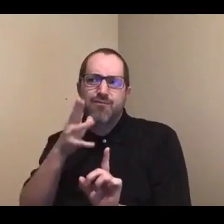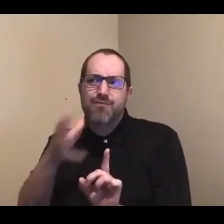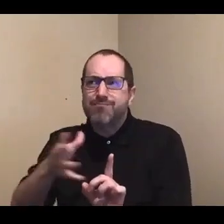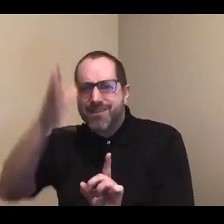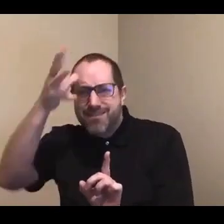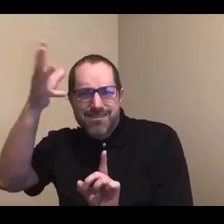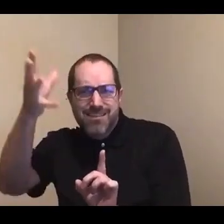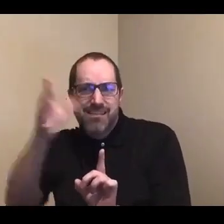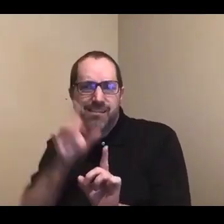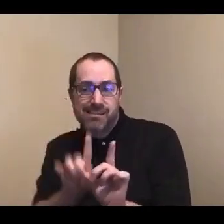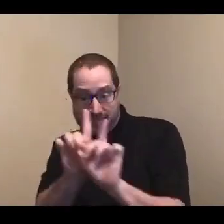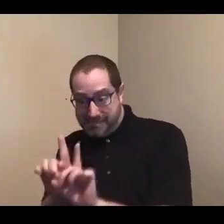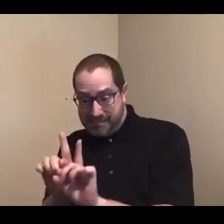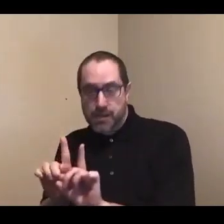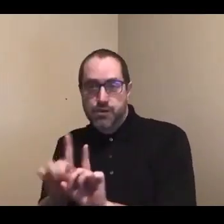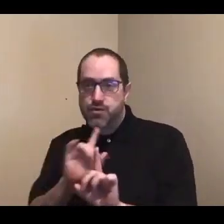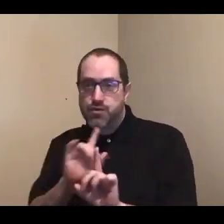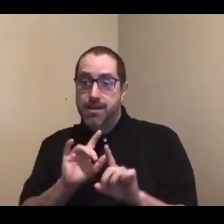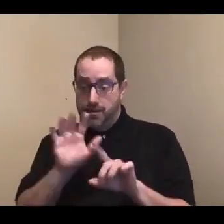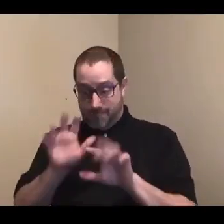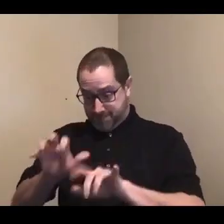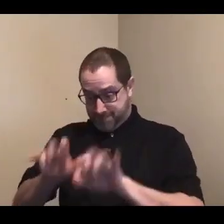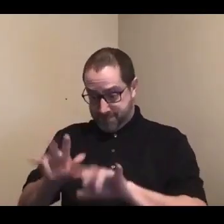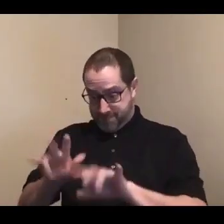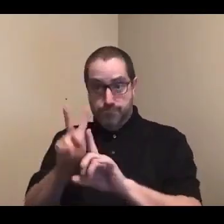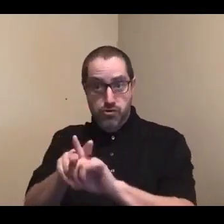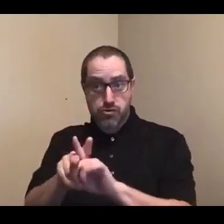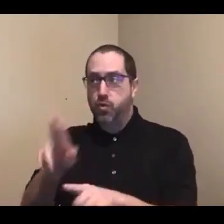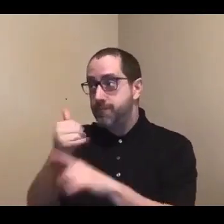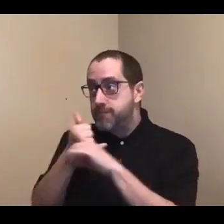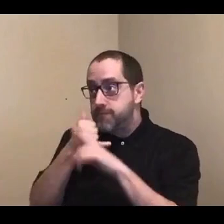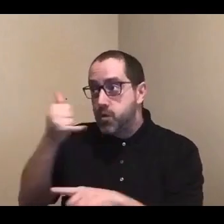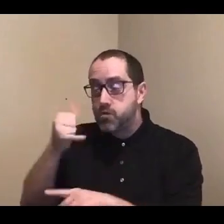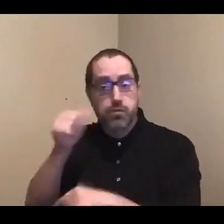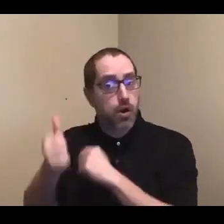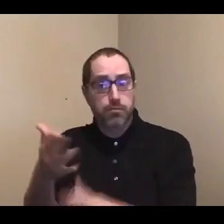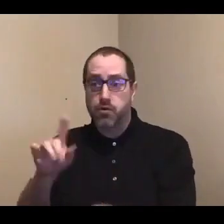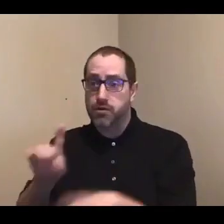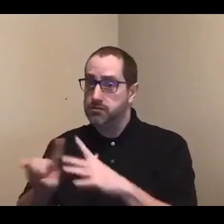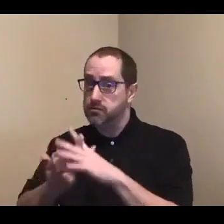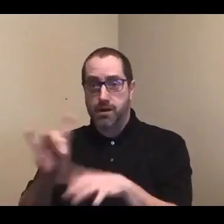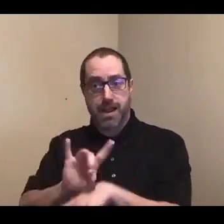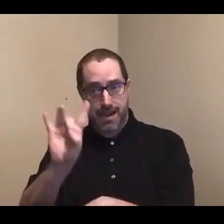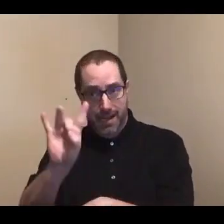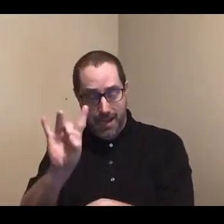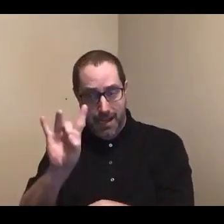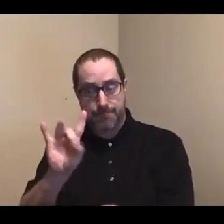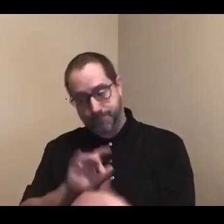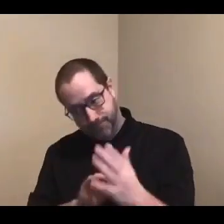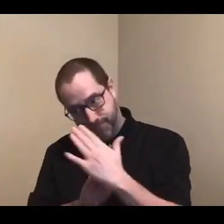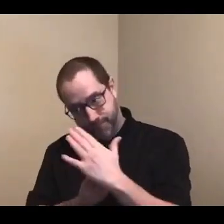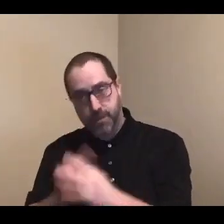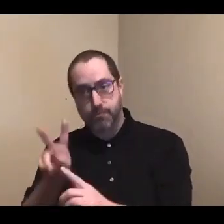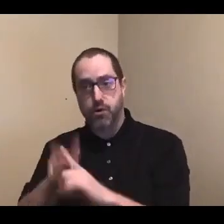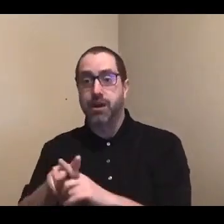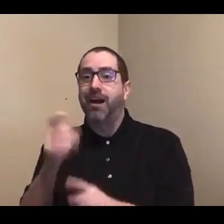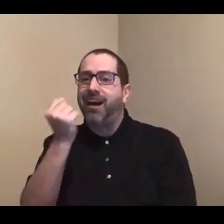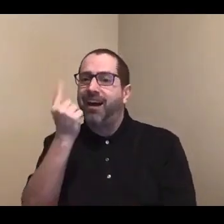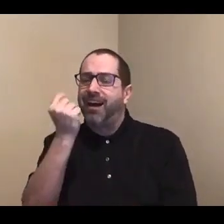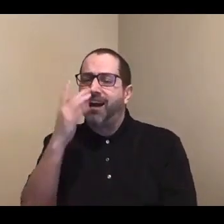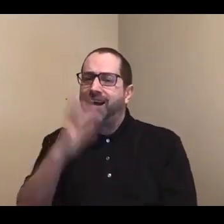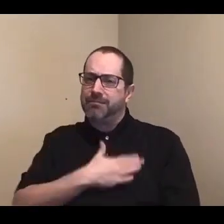an appointment starting tomorrow at 8 a.m. I also want to stress that if you are not 85 or